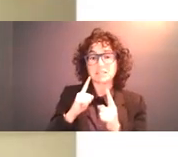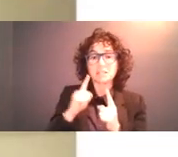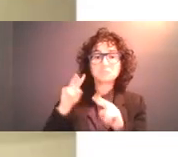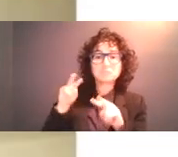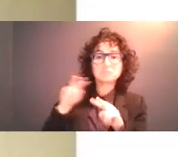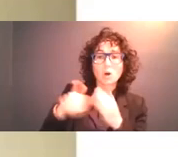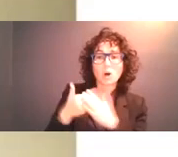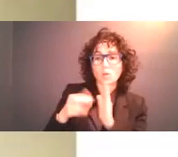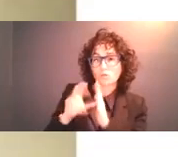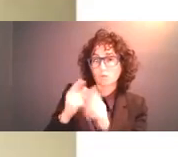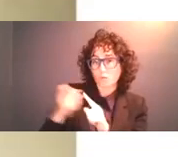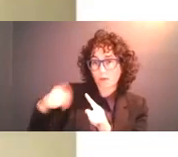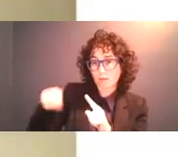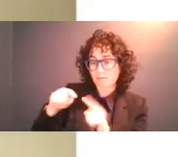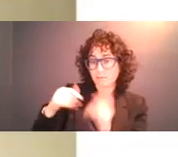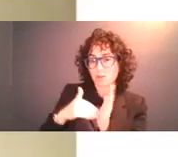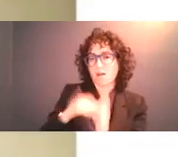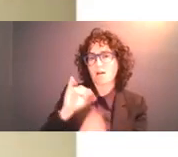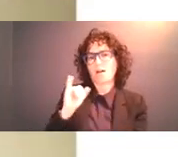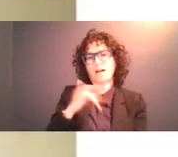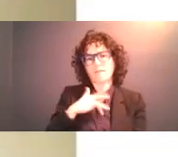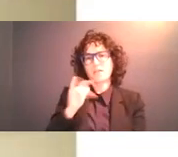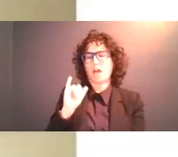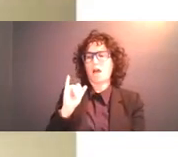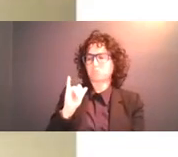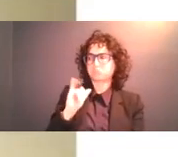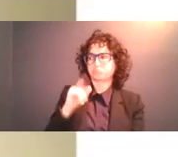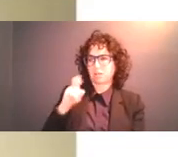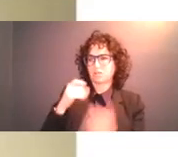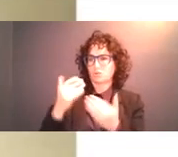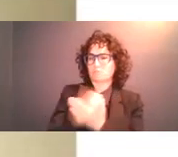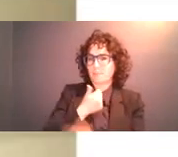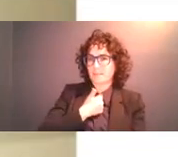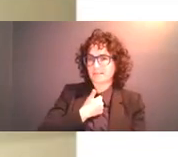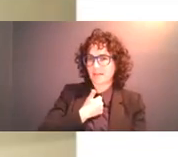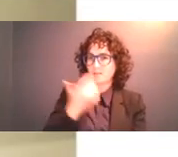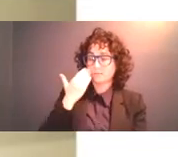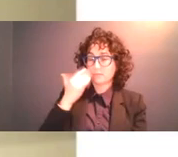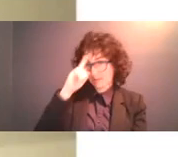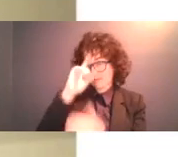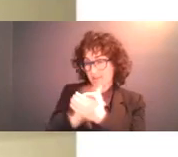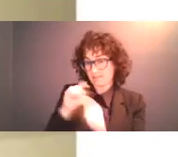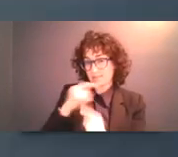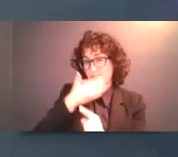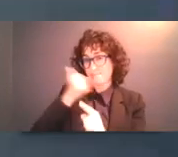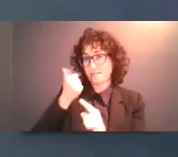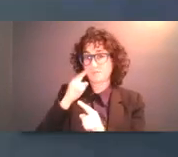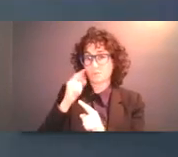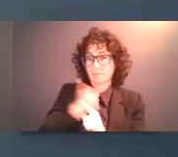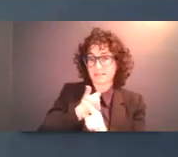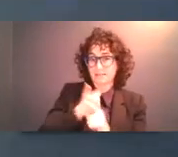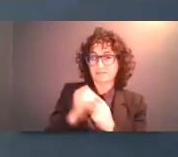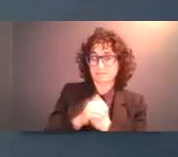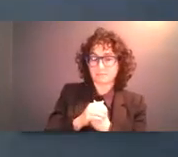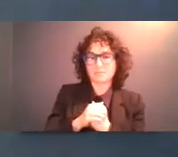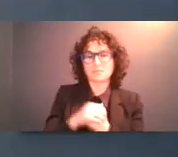I started feeling more and more incentive to get it for myself because I believe this was the best aspect for me and my family. It was a big